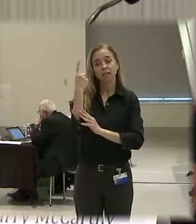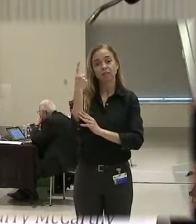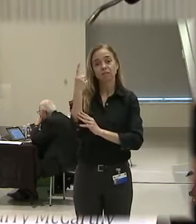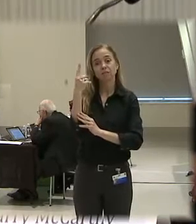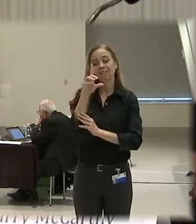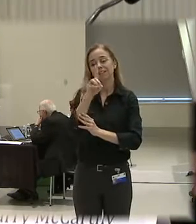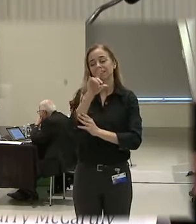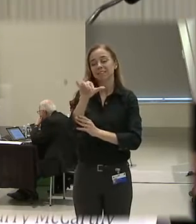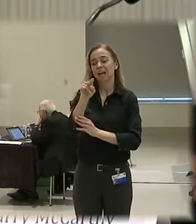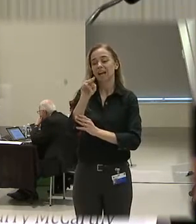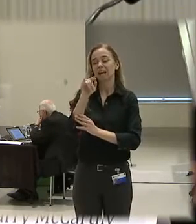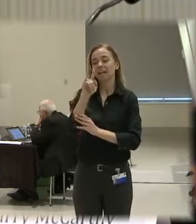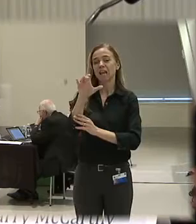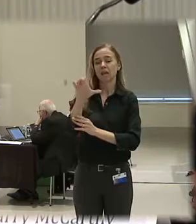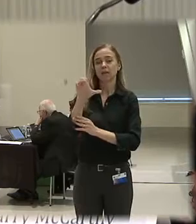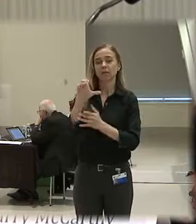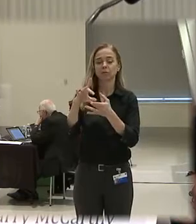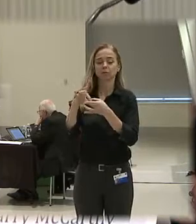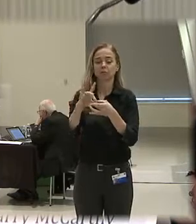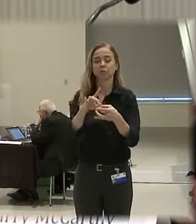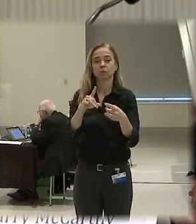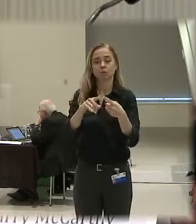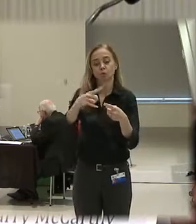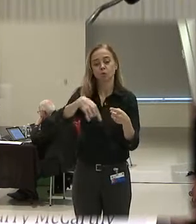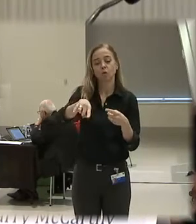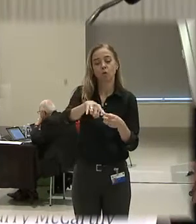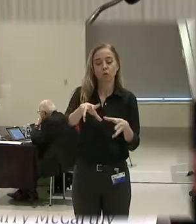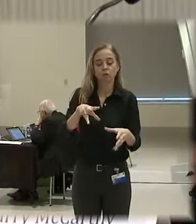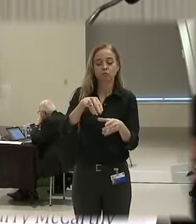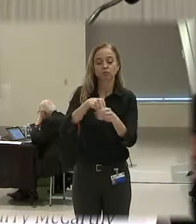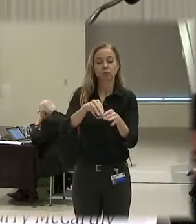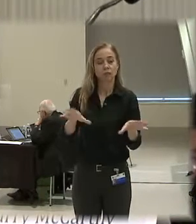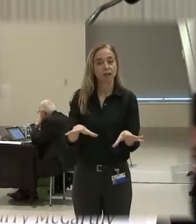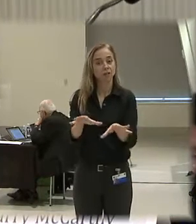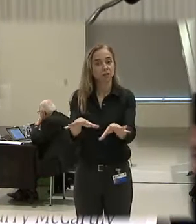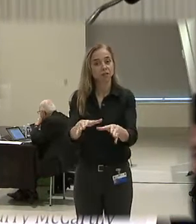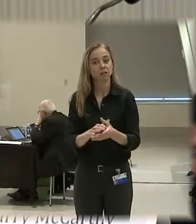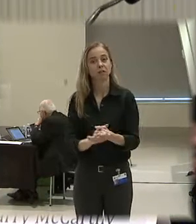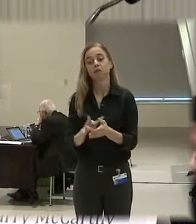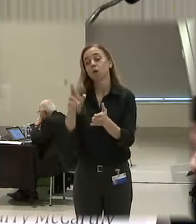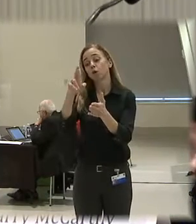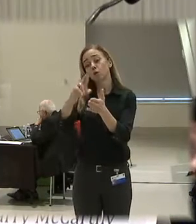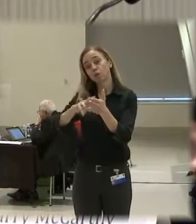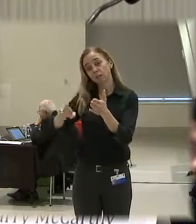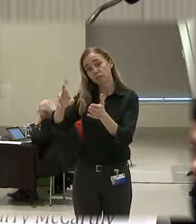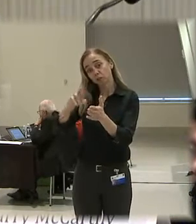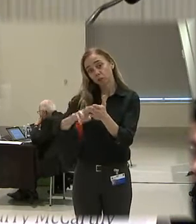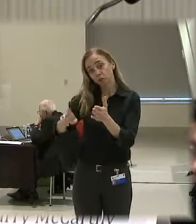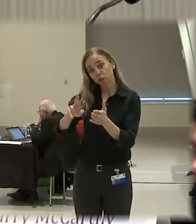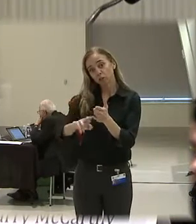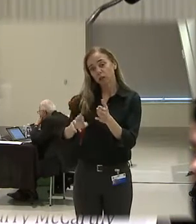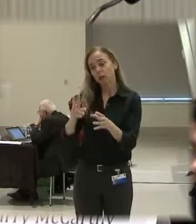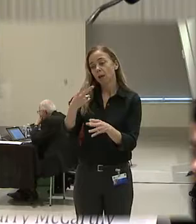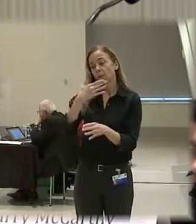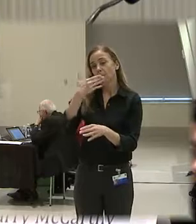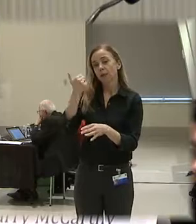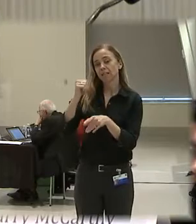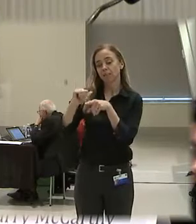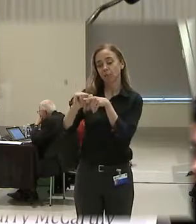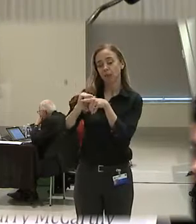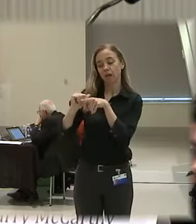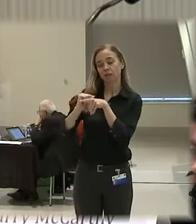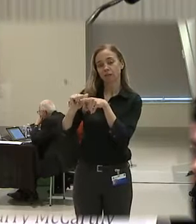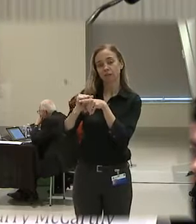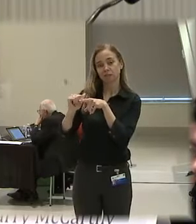associated with those that will be engaged in those activities. Researching and sharing the best practices. We